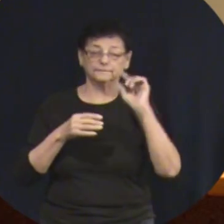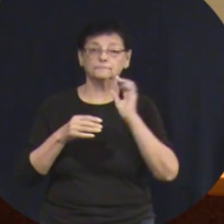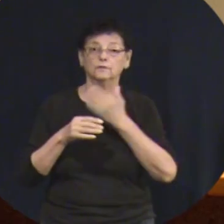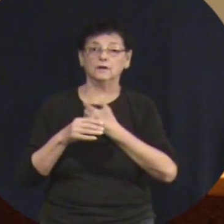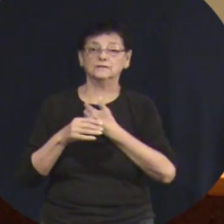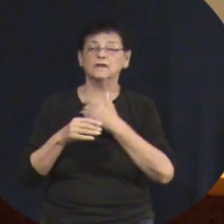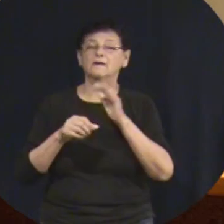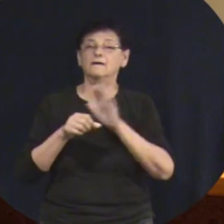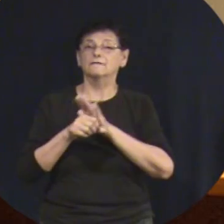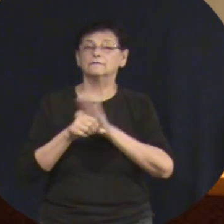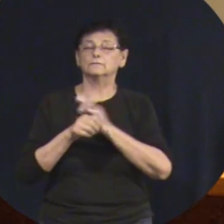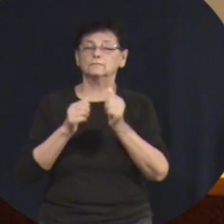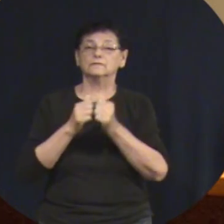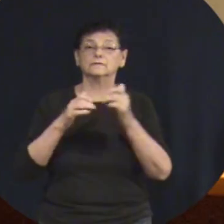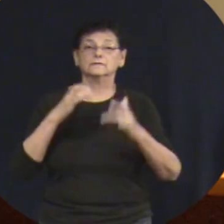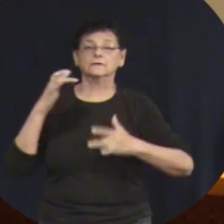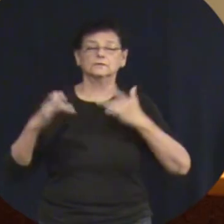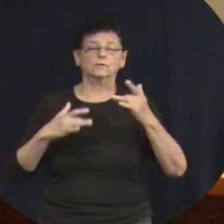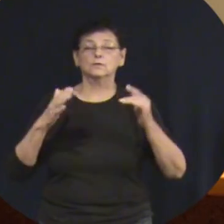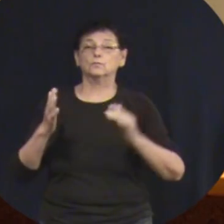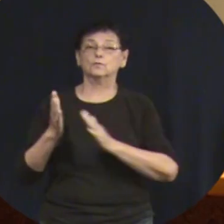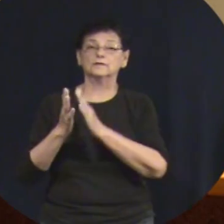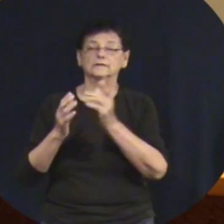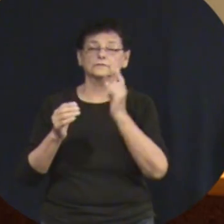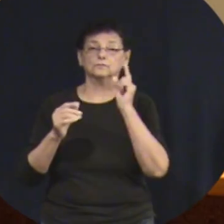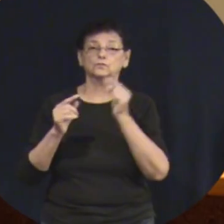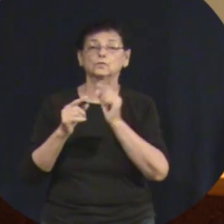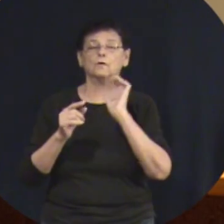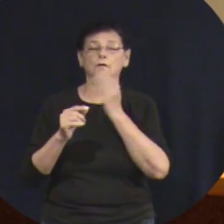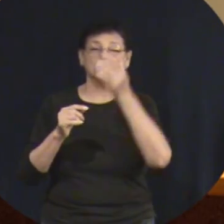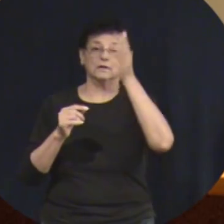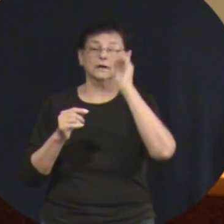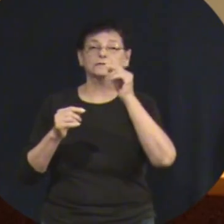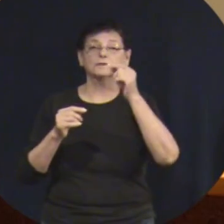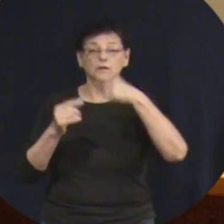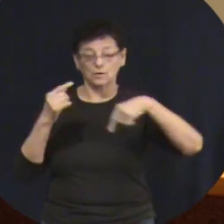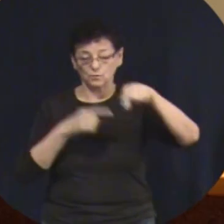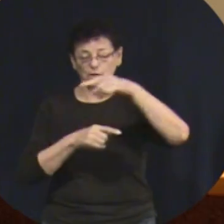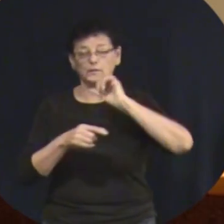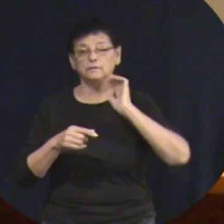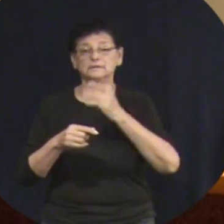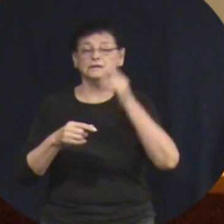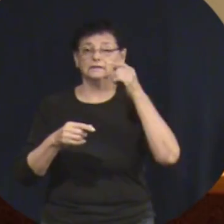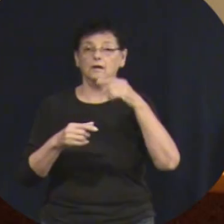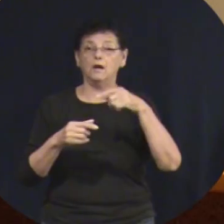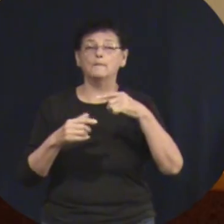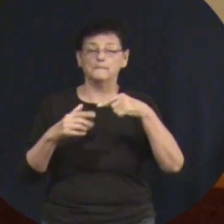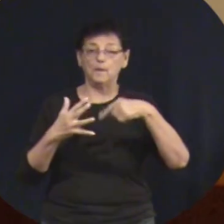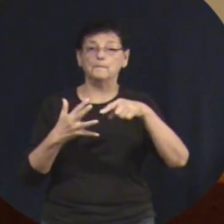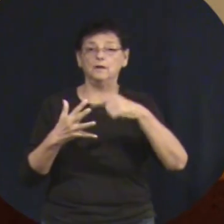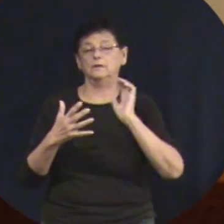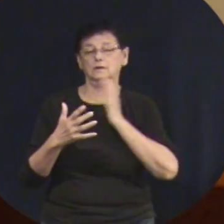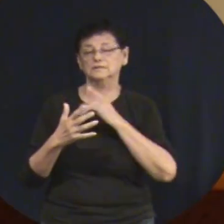us, filled with the joy. We present to our God the needs of those around us and in our midst.